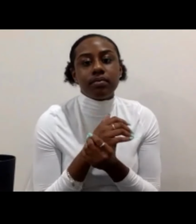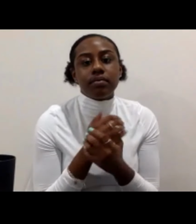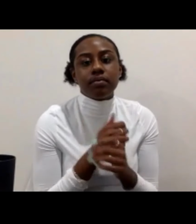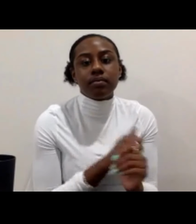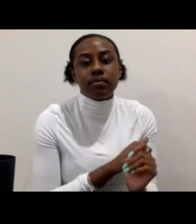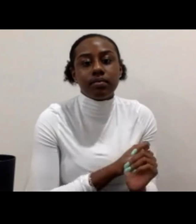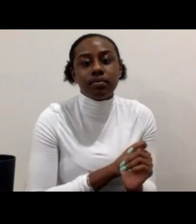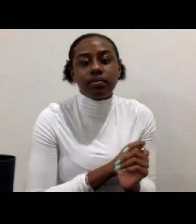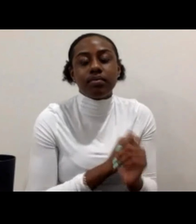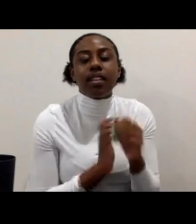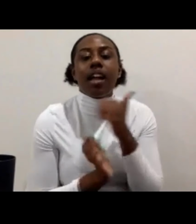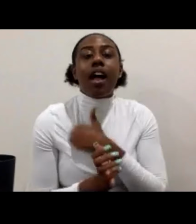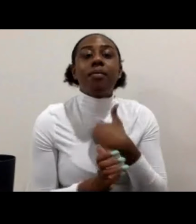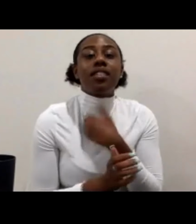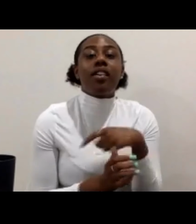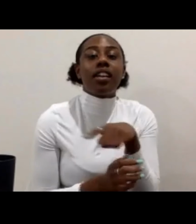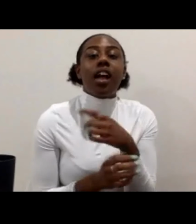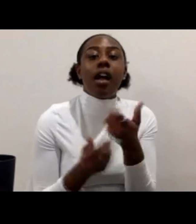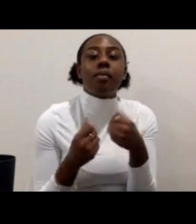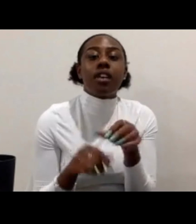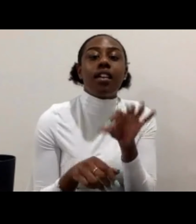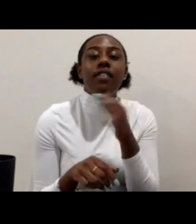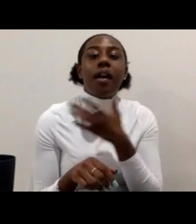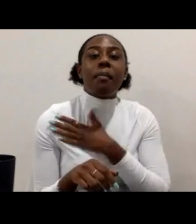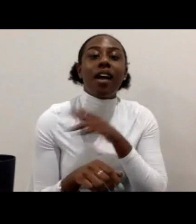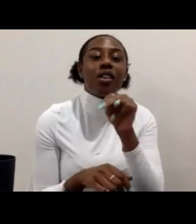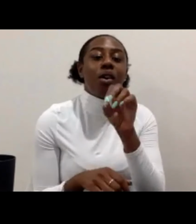Sorry, y'all. I'm trying to find my notes doc to help us close out.